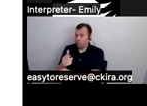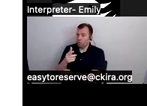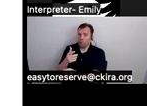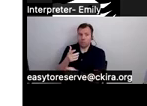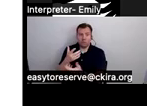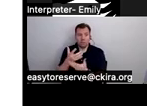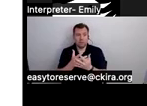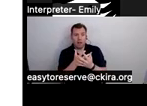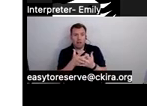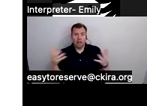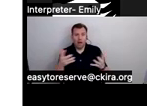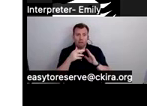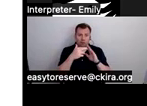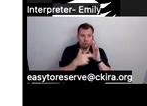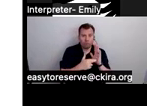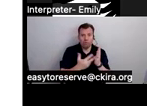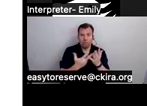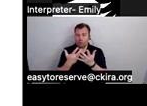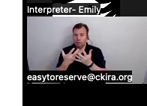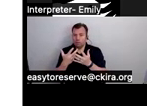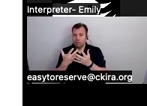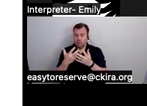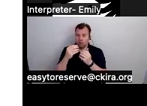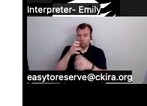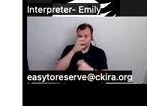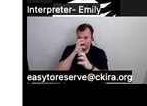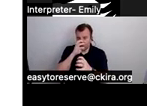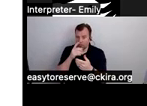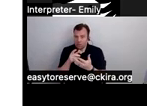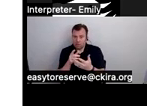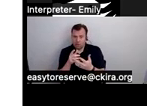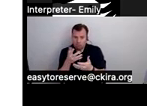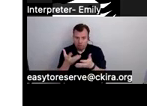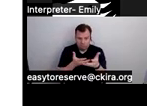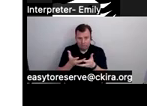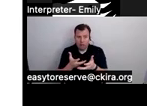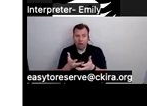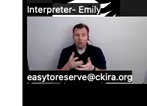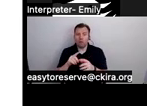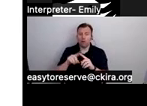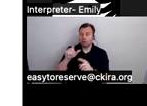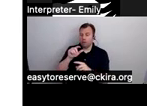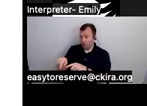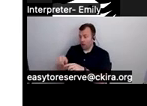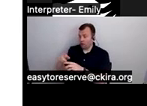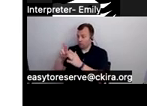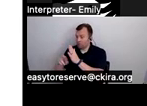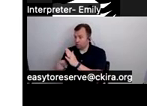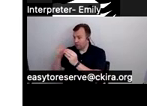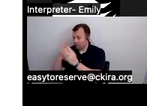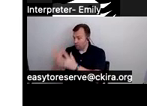lot of rules and regulations about the grant. And again, some other information, not only for researchers, but administrators,